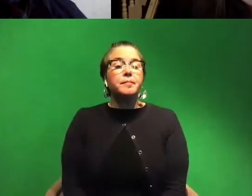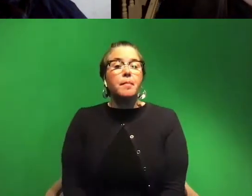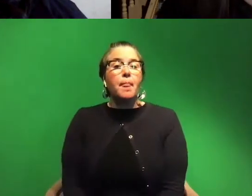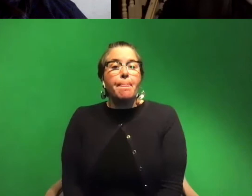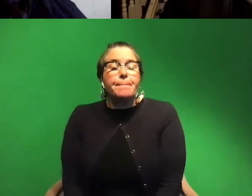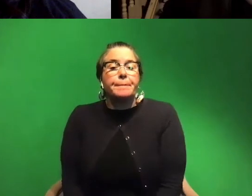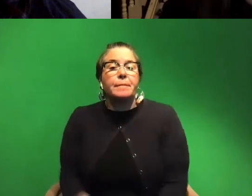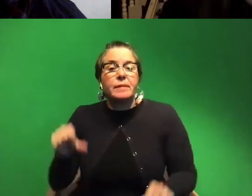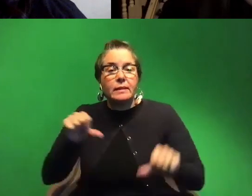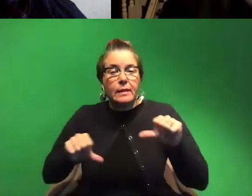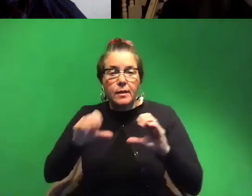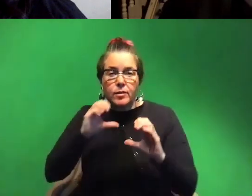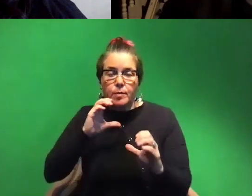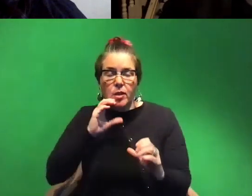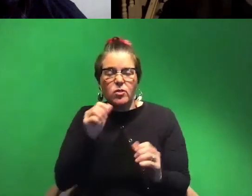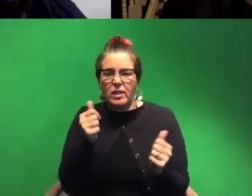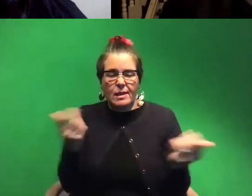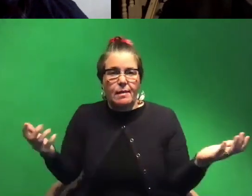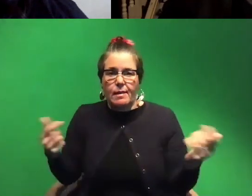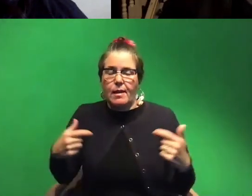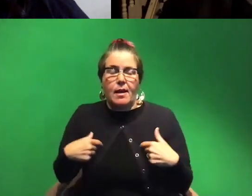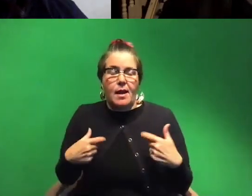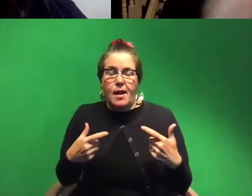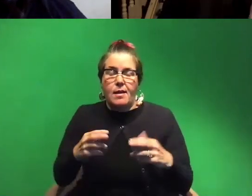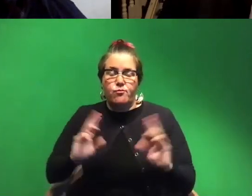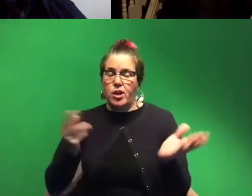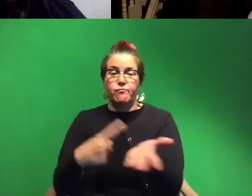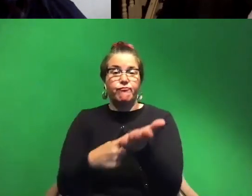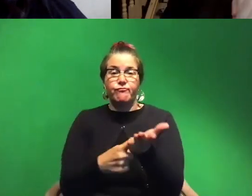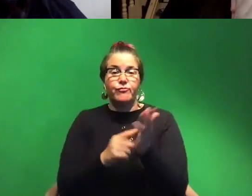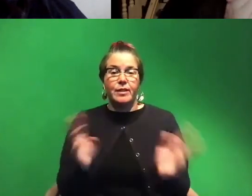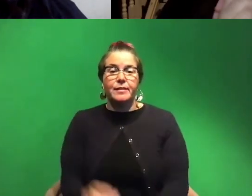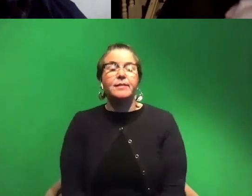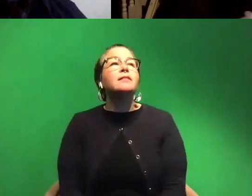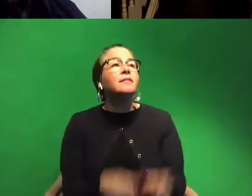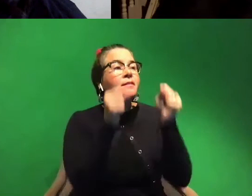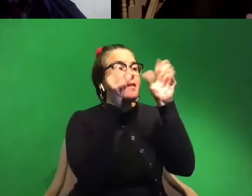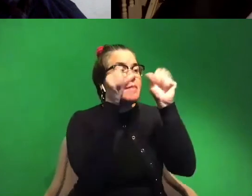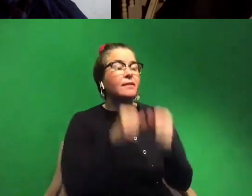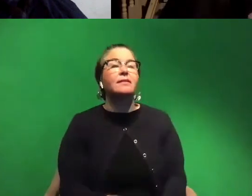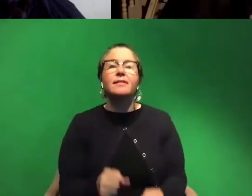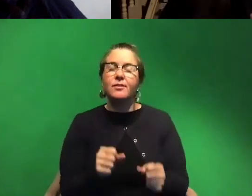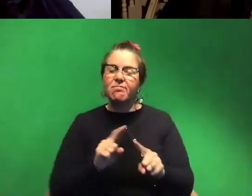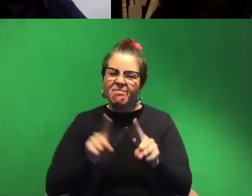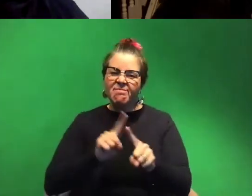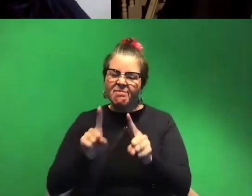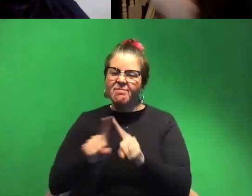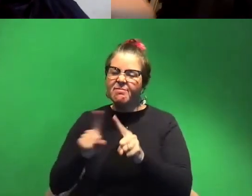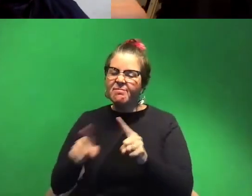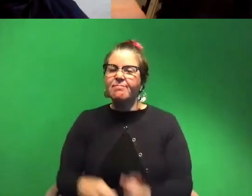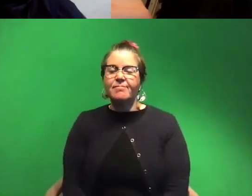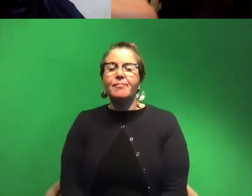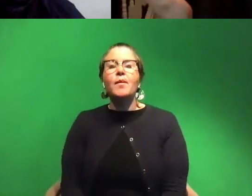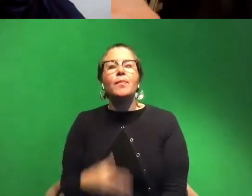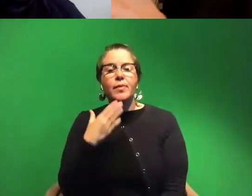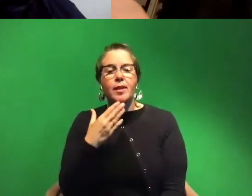science communication, or anything else, I'm up for a lot of those topics. Amazing. So versatile. So many cool things you have going on. Well, thank you so